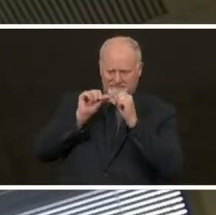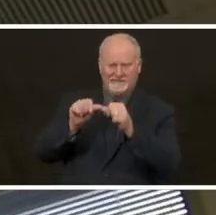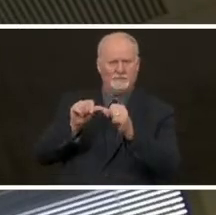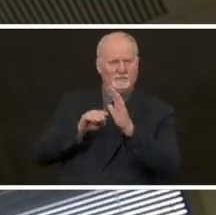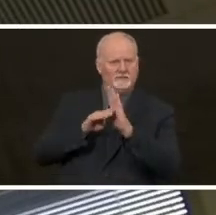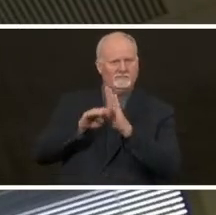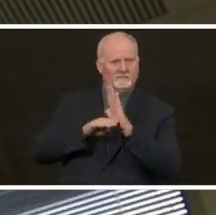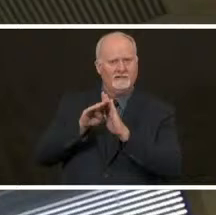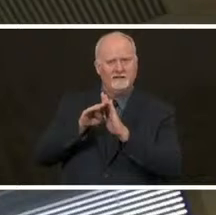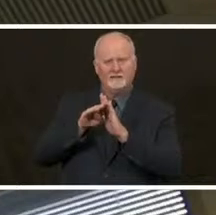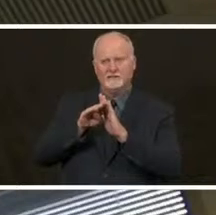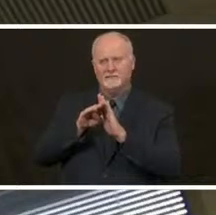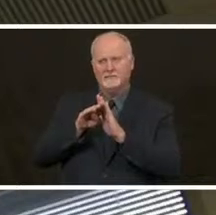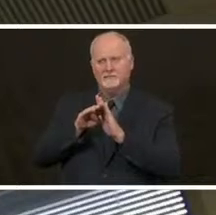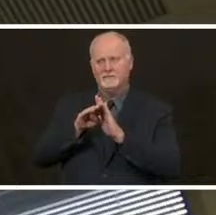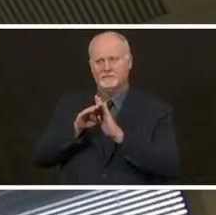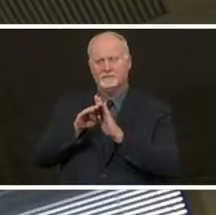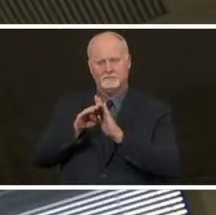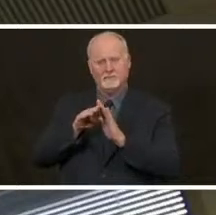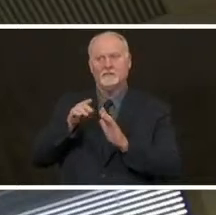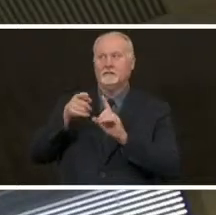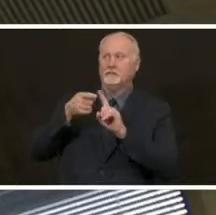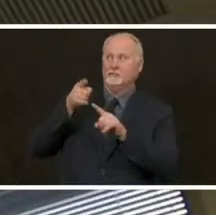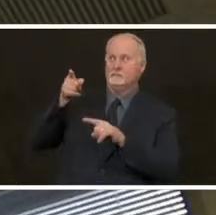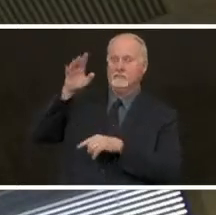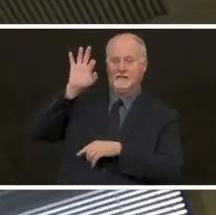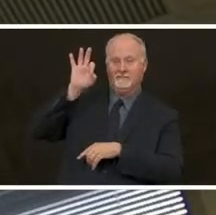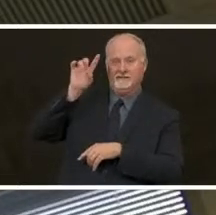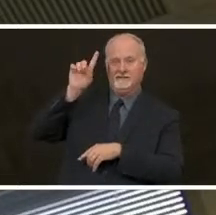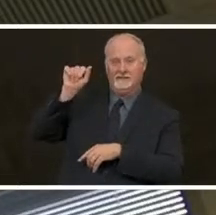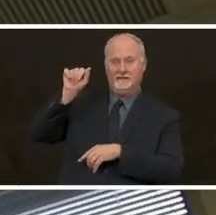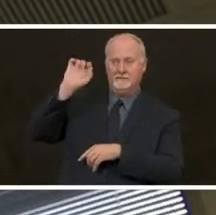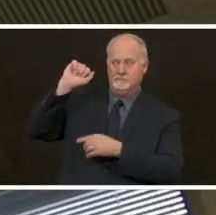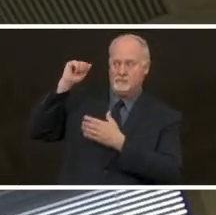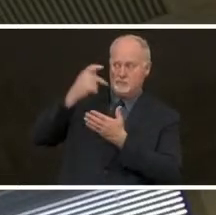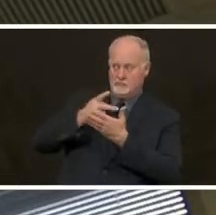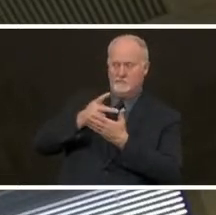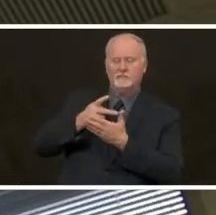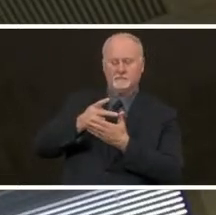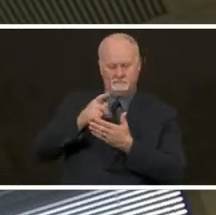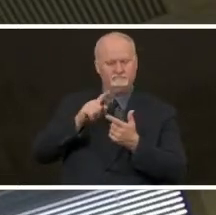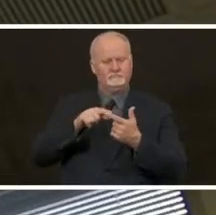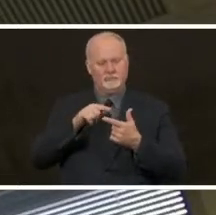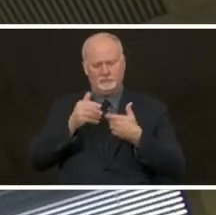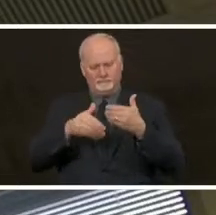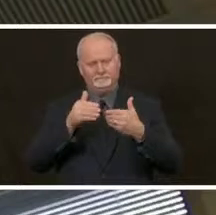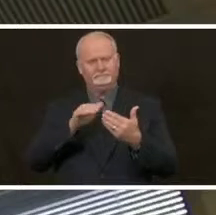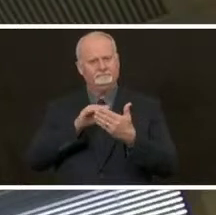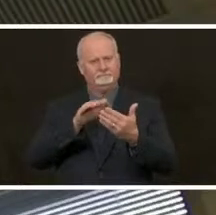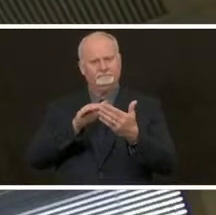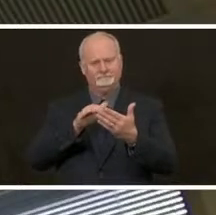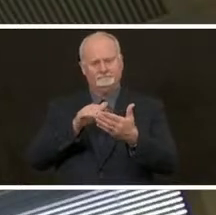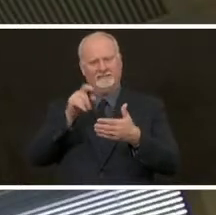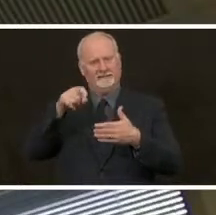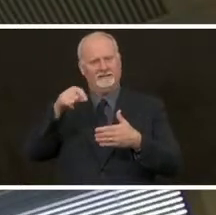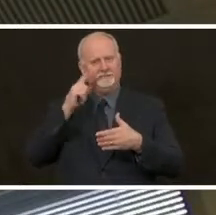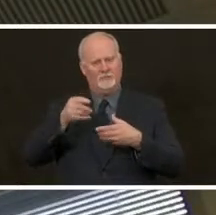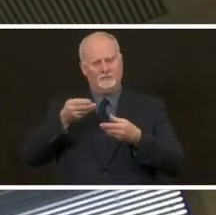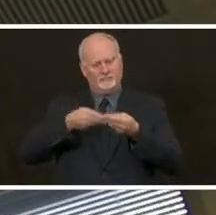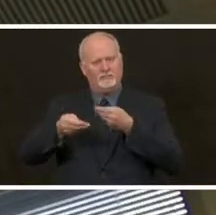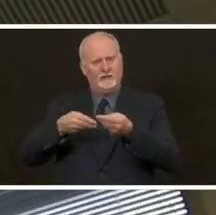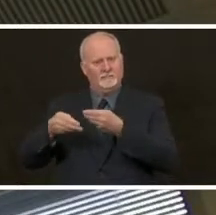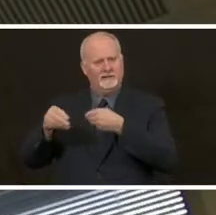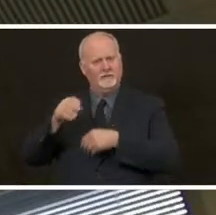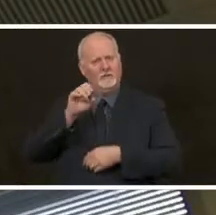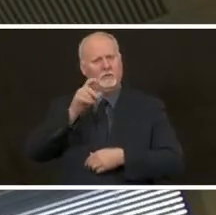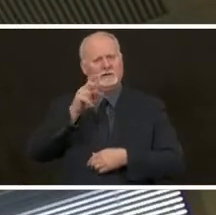development efforts with the goal of FDA approval of our xeno organs like U-kidney to address the critical unmet need for transplantable organs